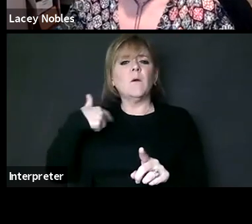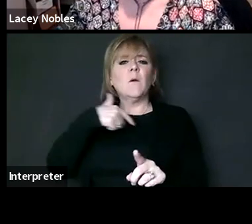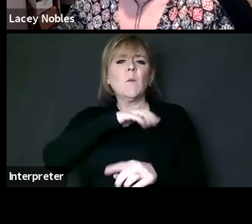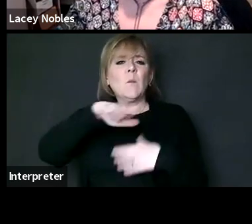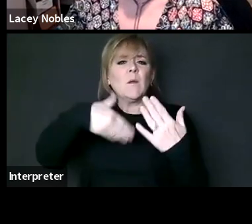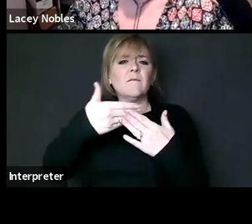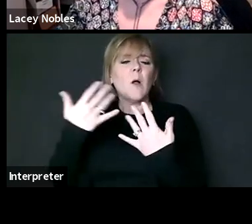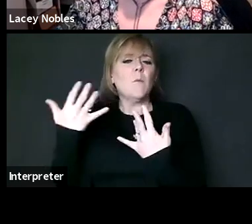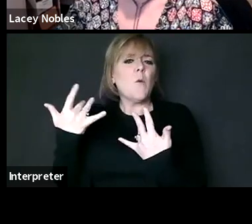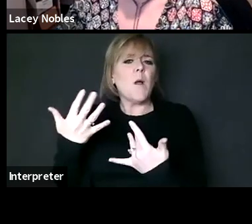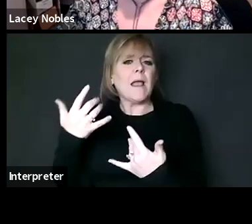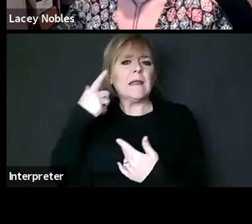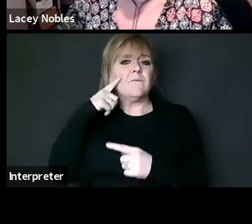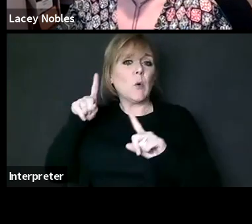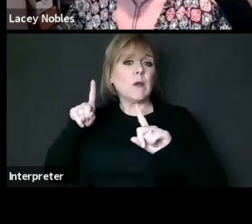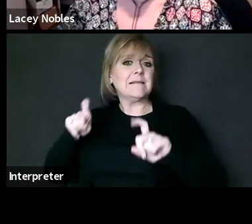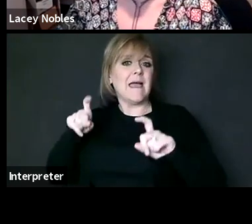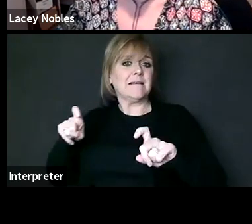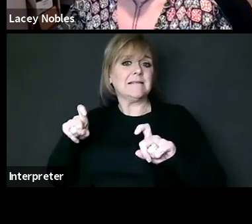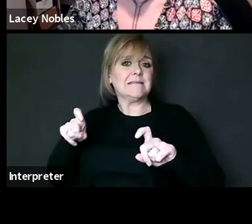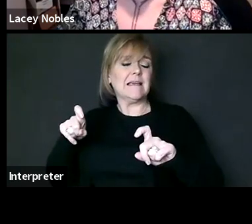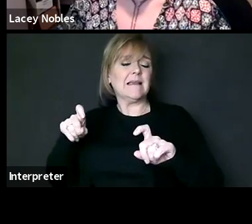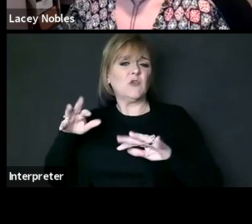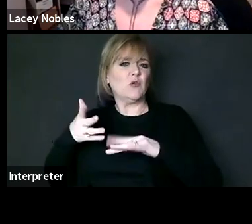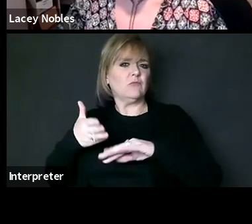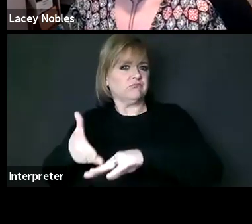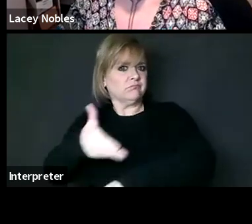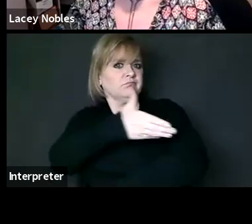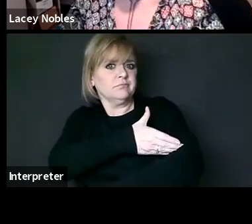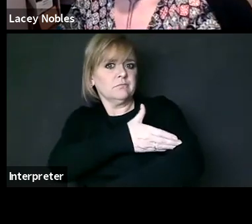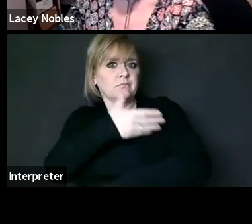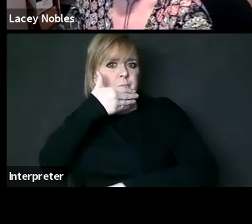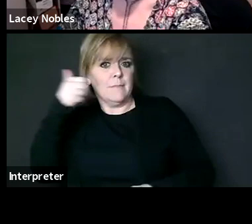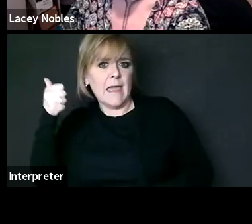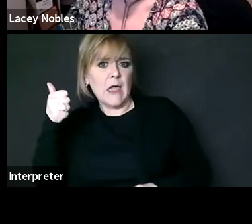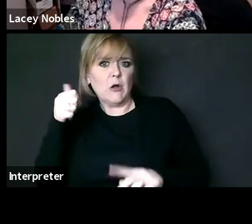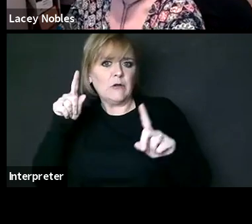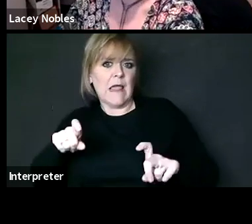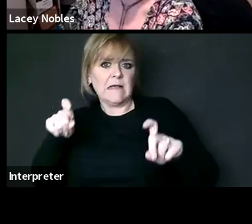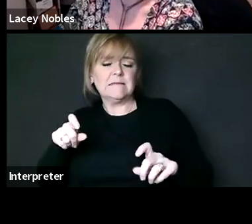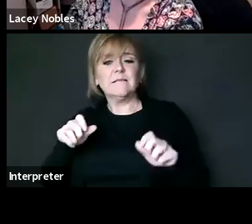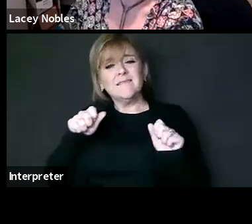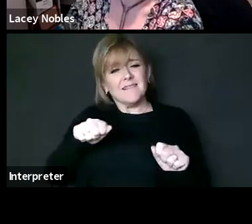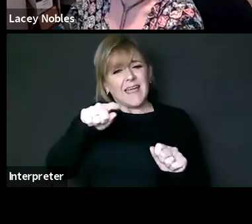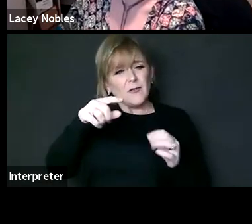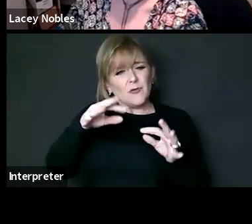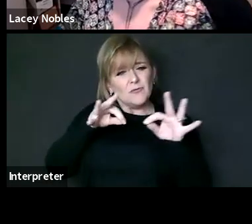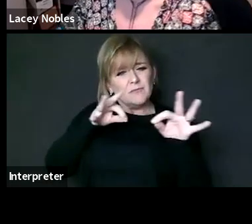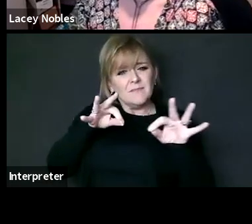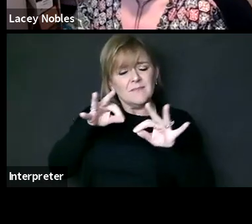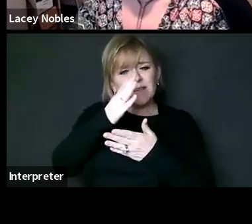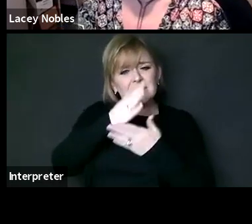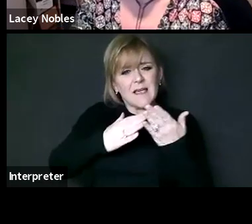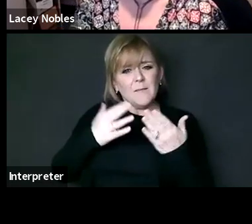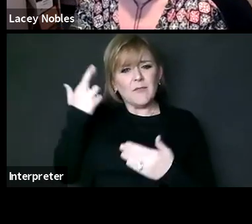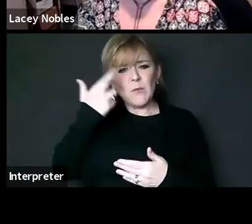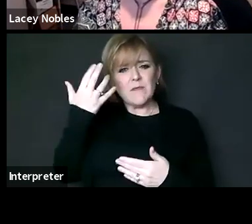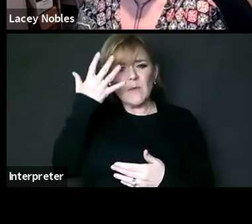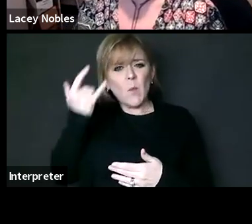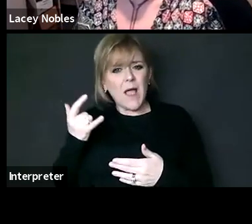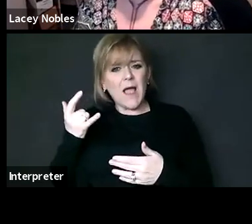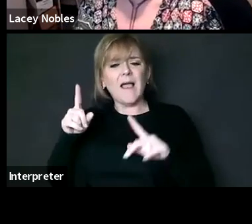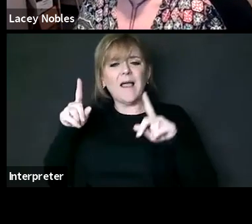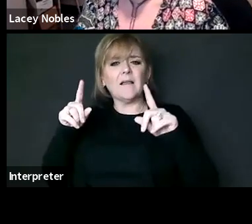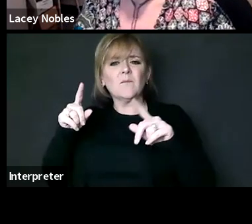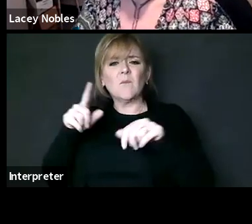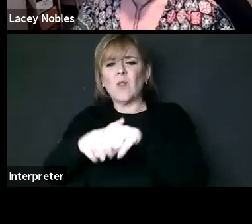testing to catch up to where we want it to be. Can you just talk a bit about some of the holdups that have been taking place, kind of, you know, why it's